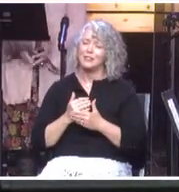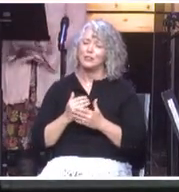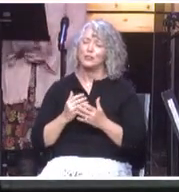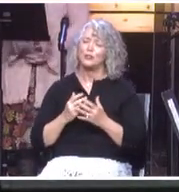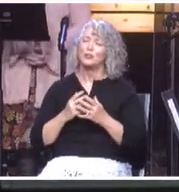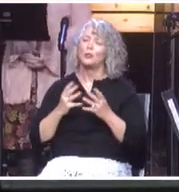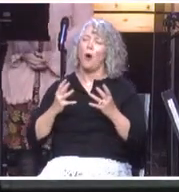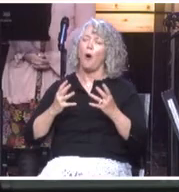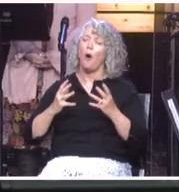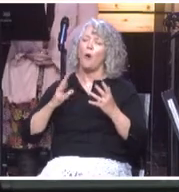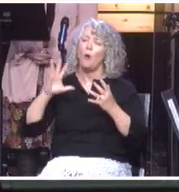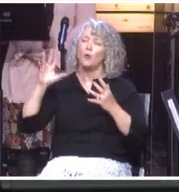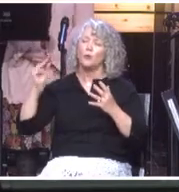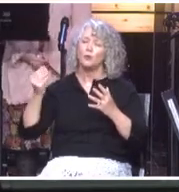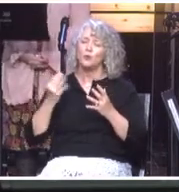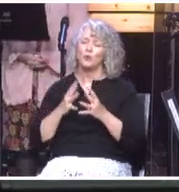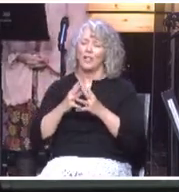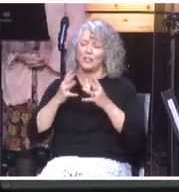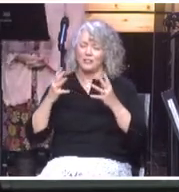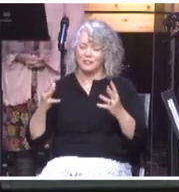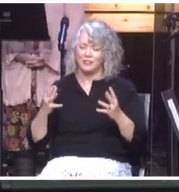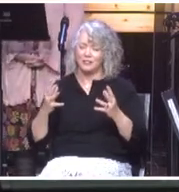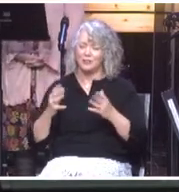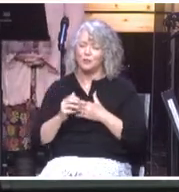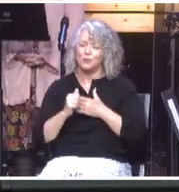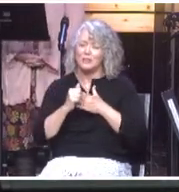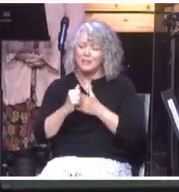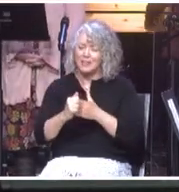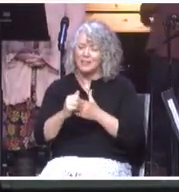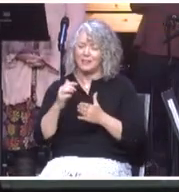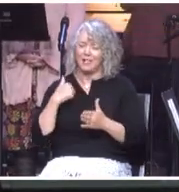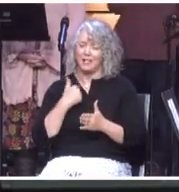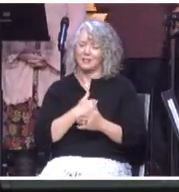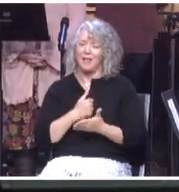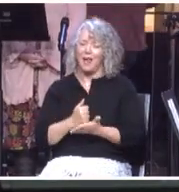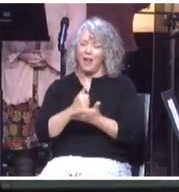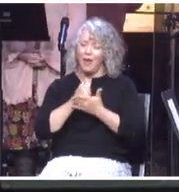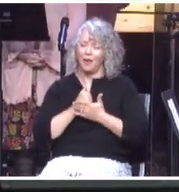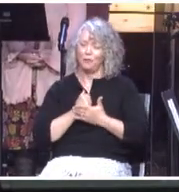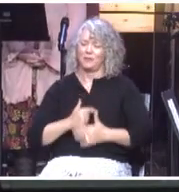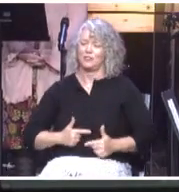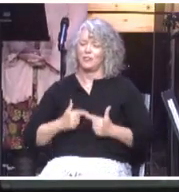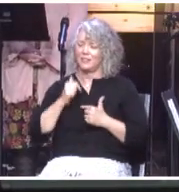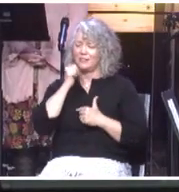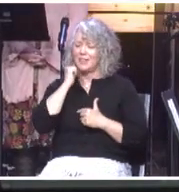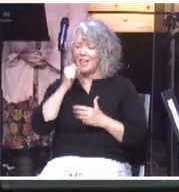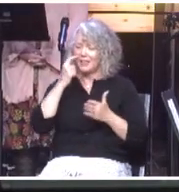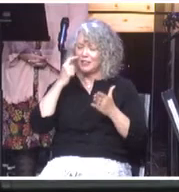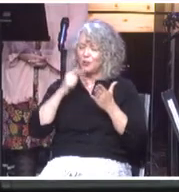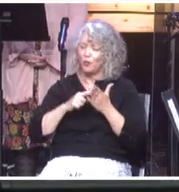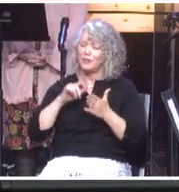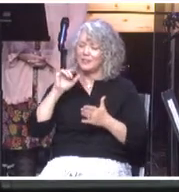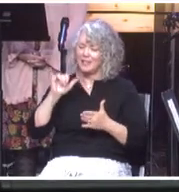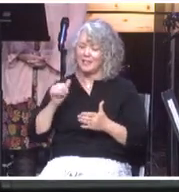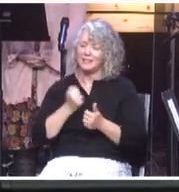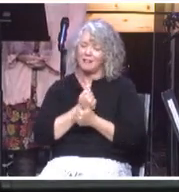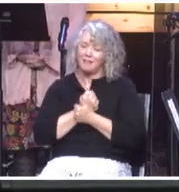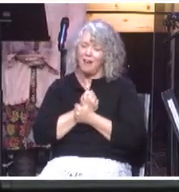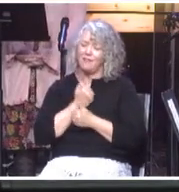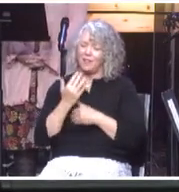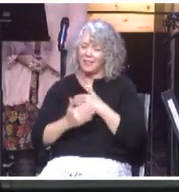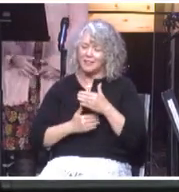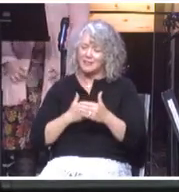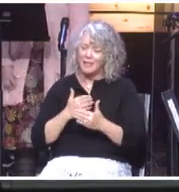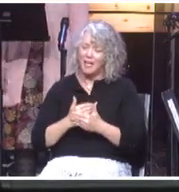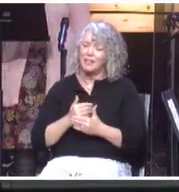us, Lord, help us to live our lives daily in recognition of Your great loving kindness, knowing that